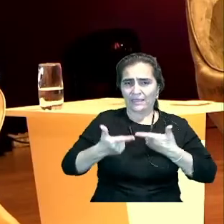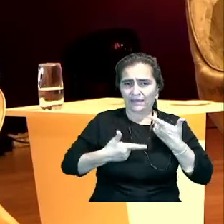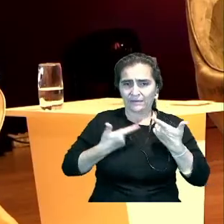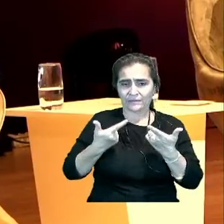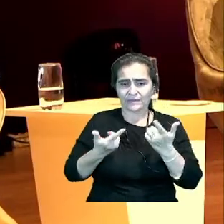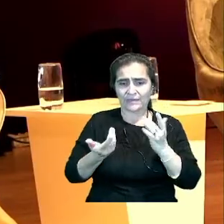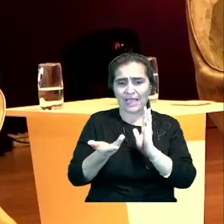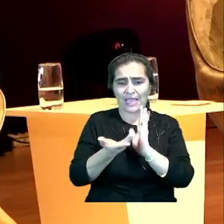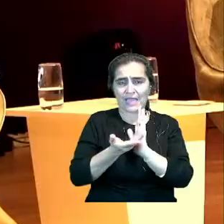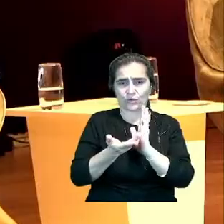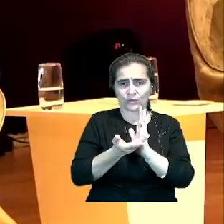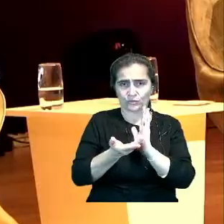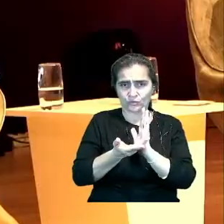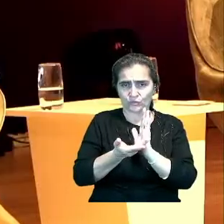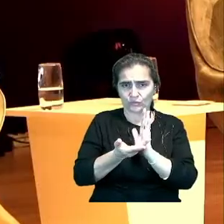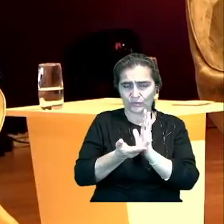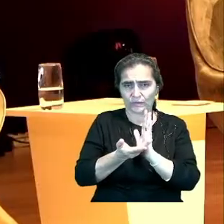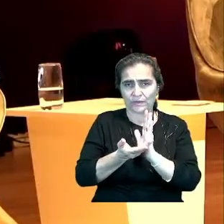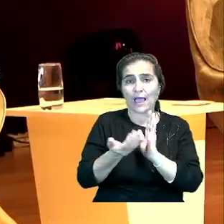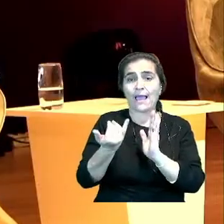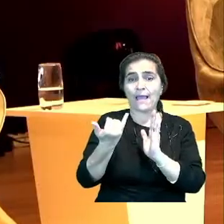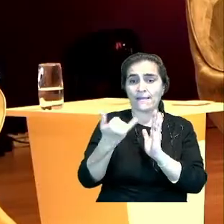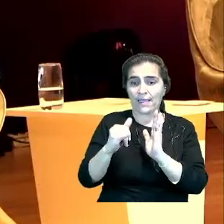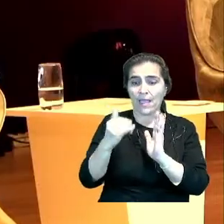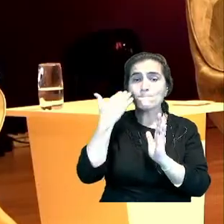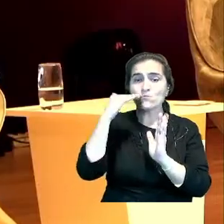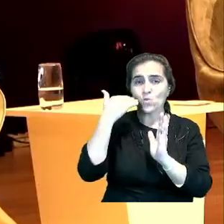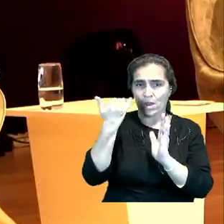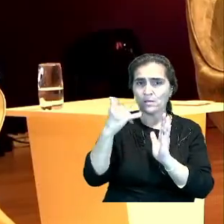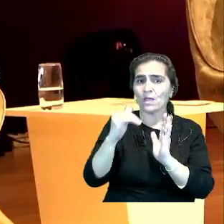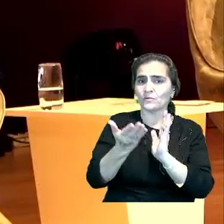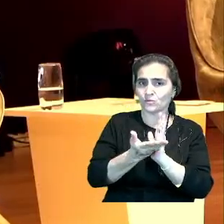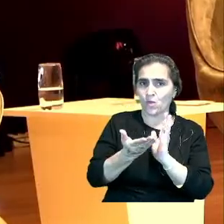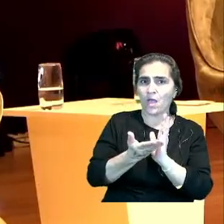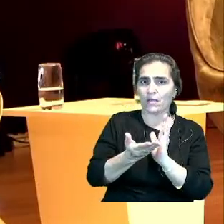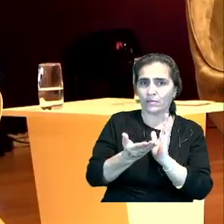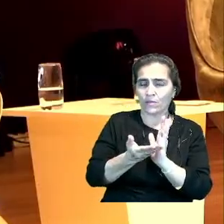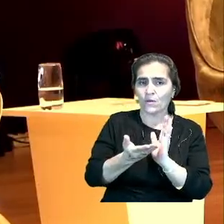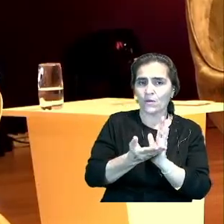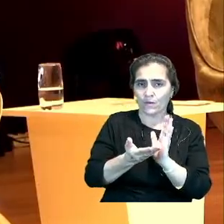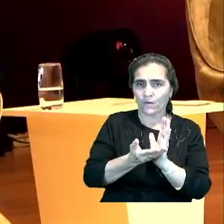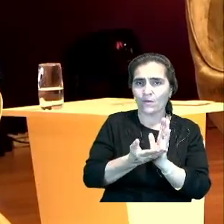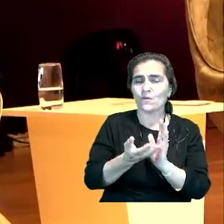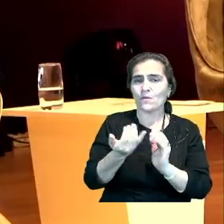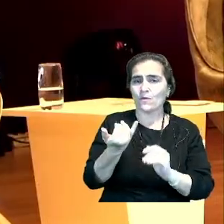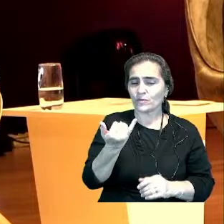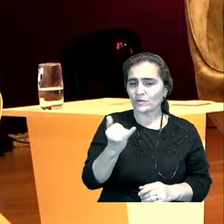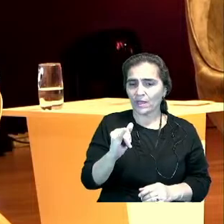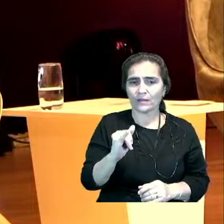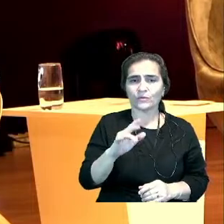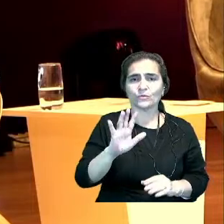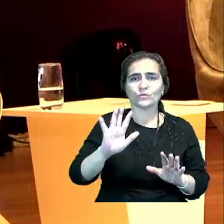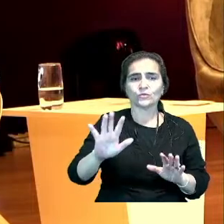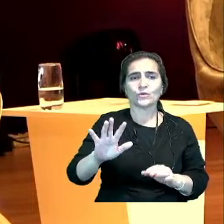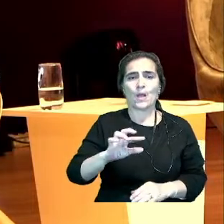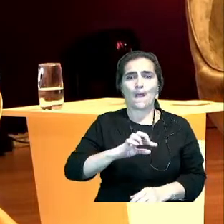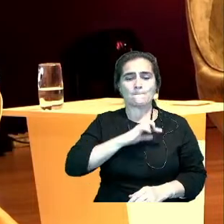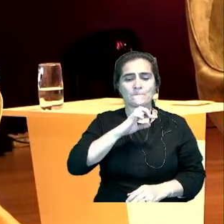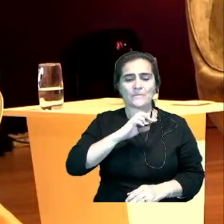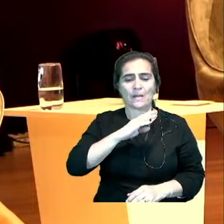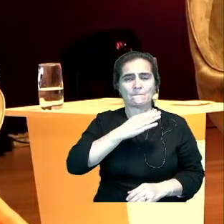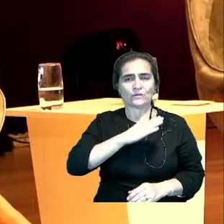for entrepreneurs is a pretty high level. Women have a good level of education,